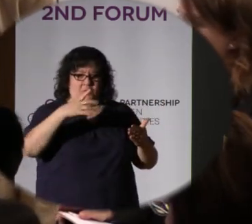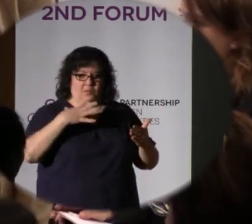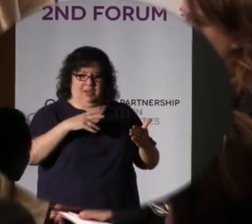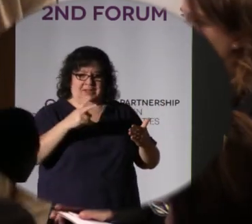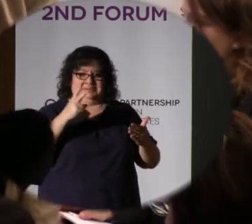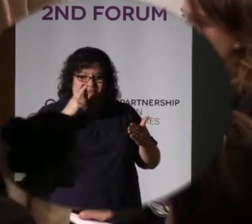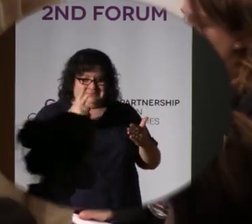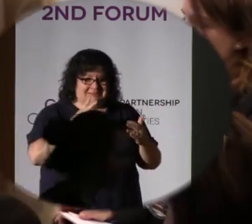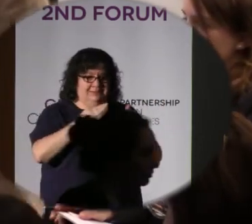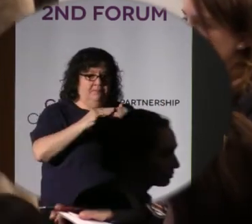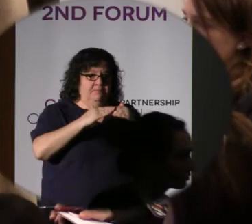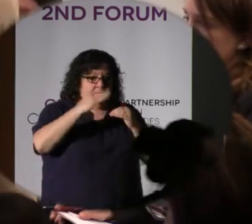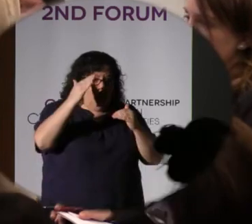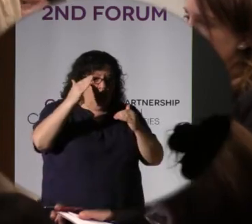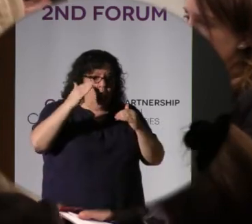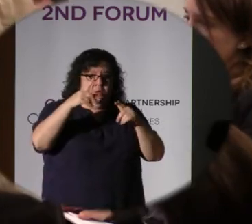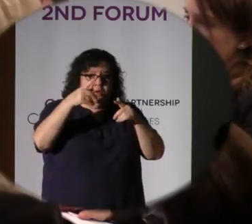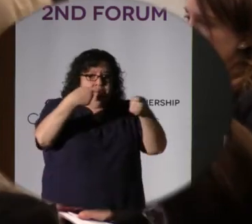other task force?